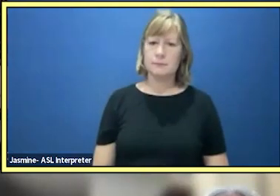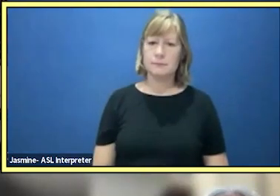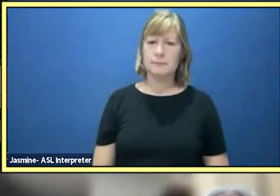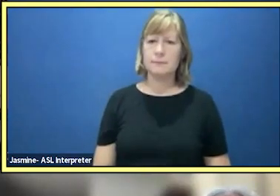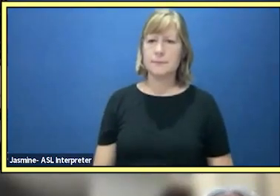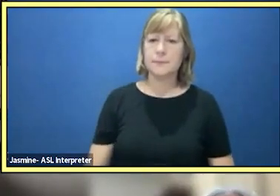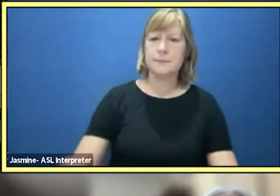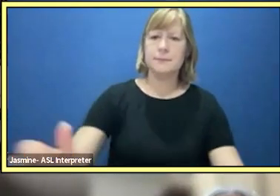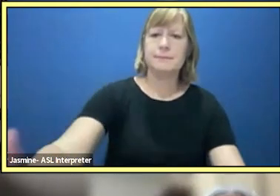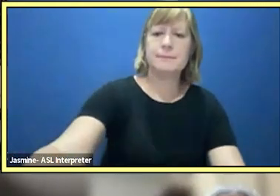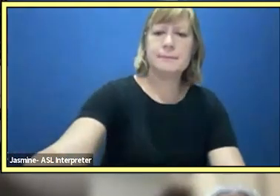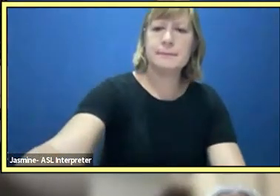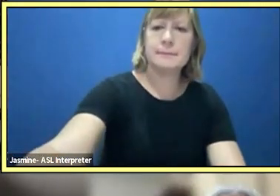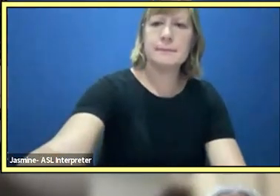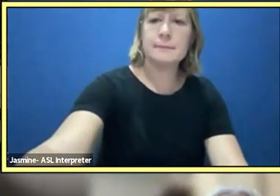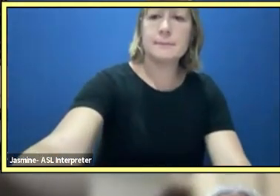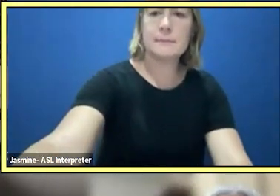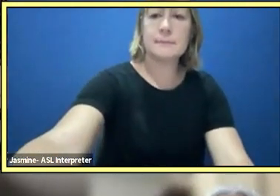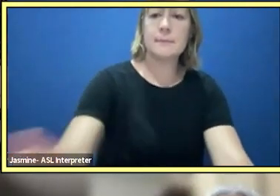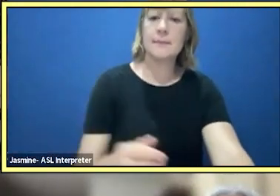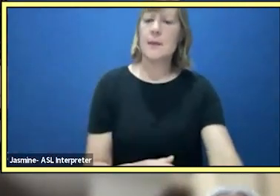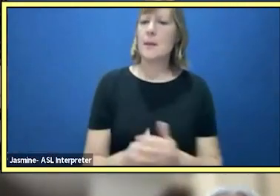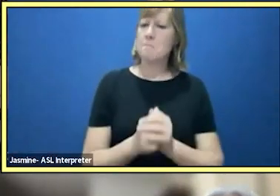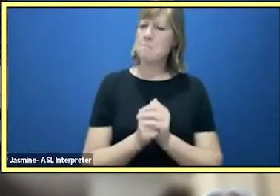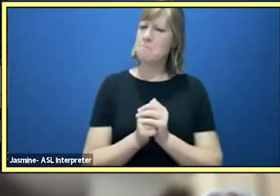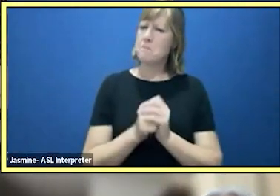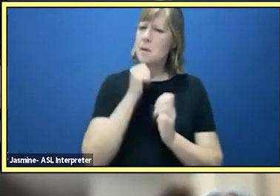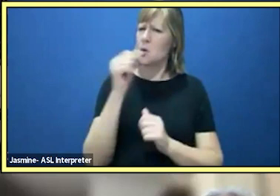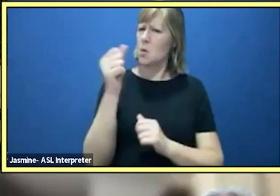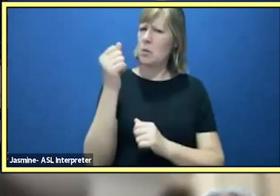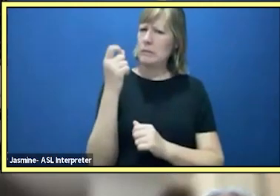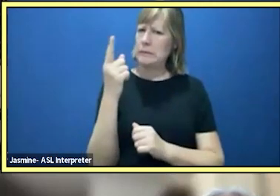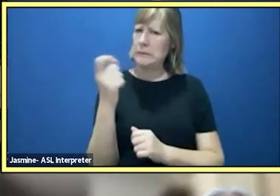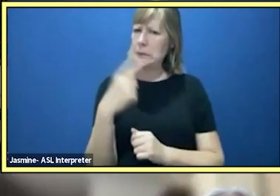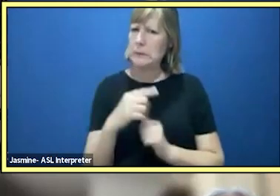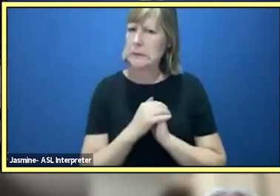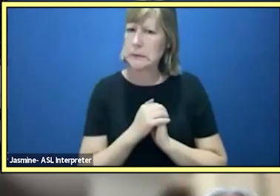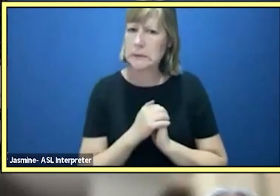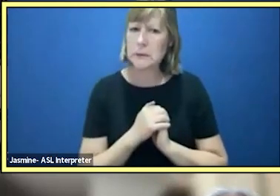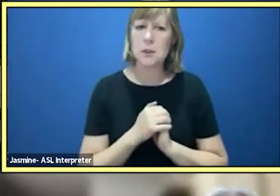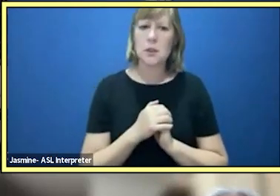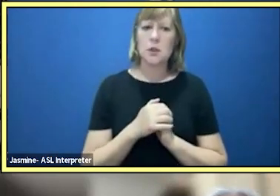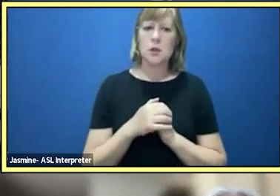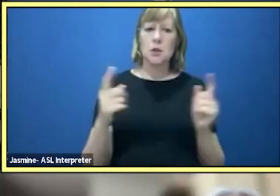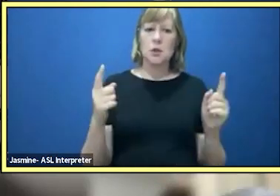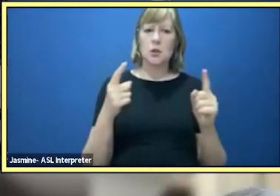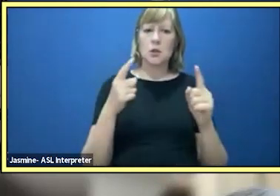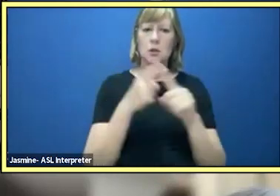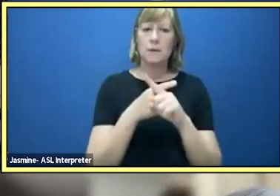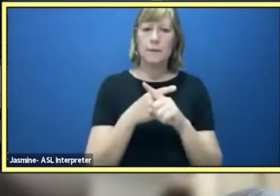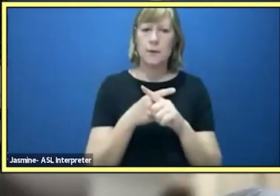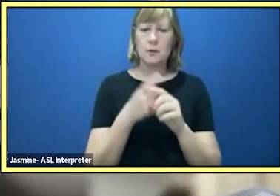Not exactly clear on the question. I think so. Conflict-free case management. So it, as we've said in the beginning,